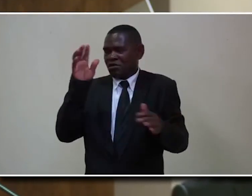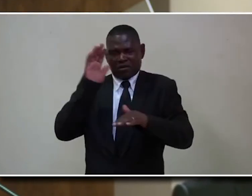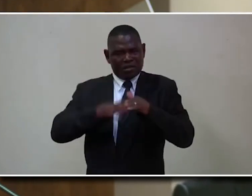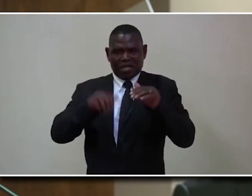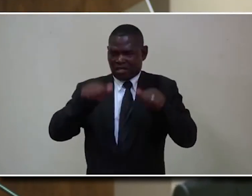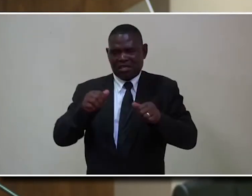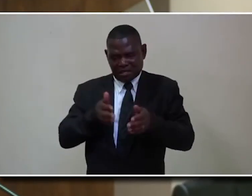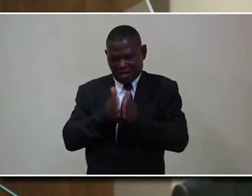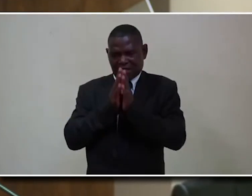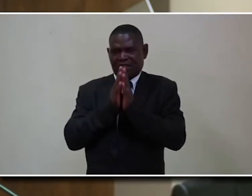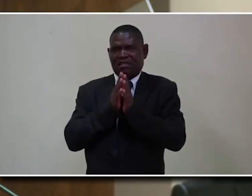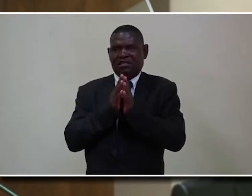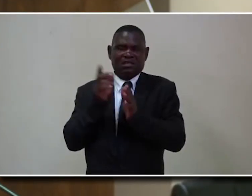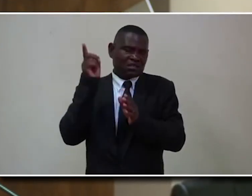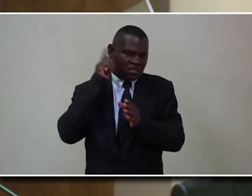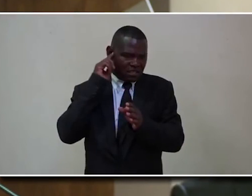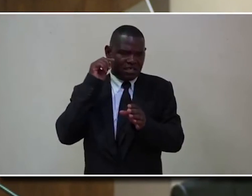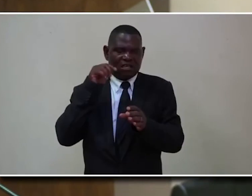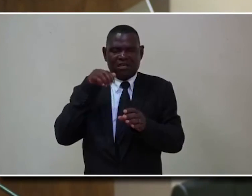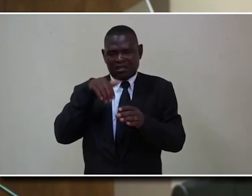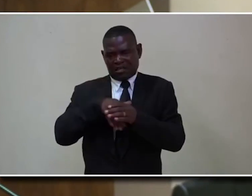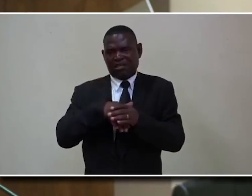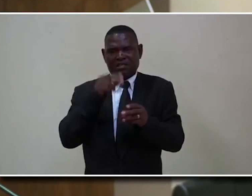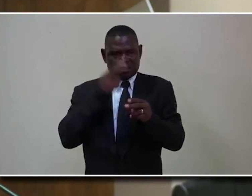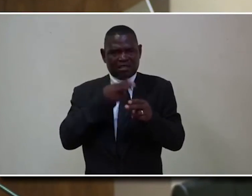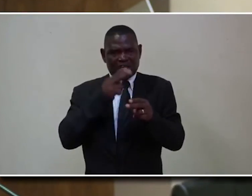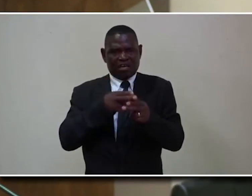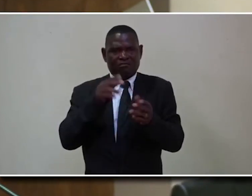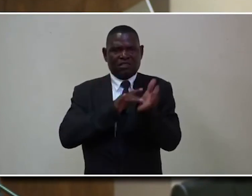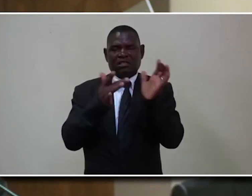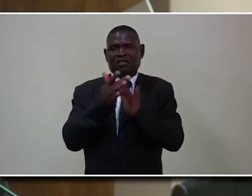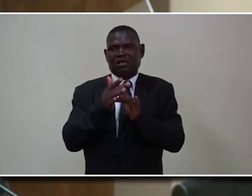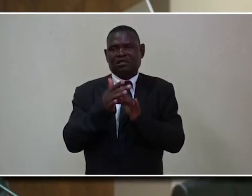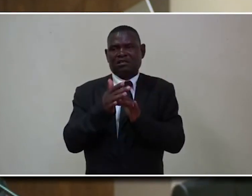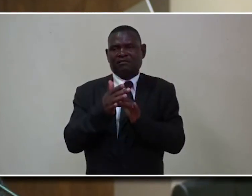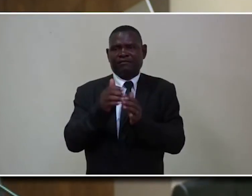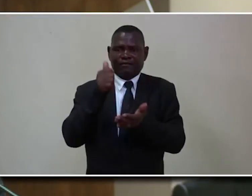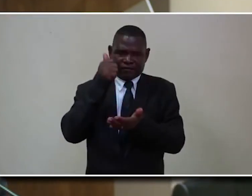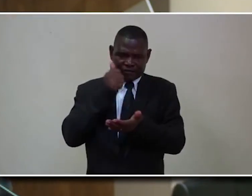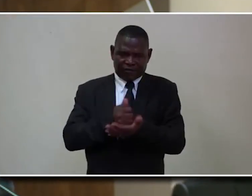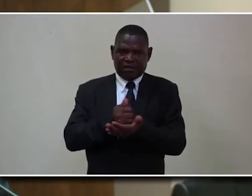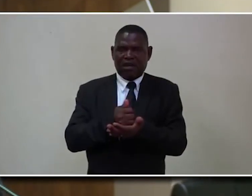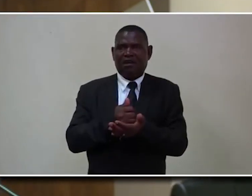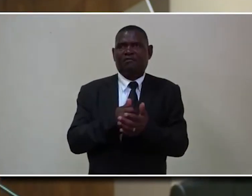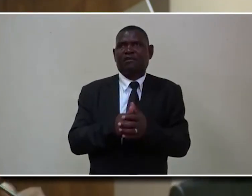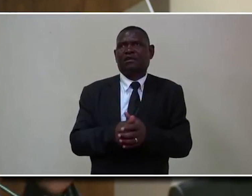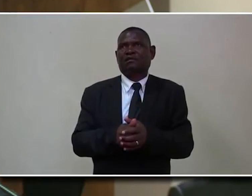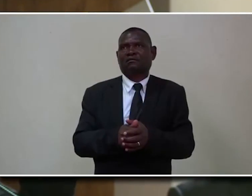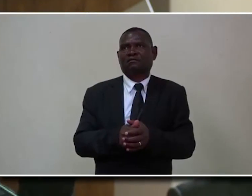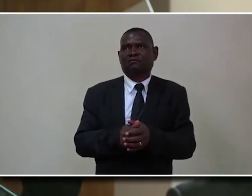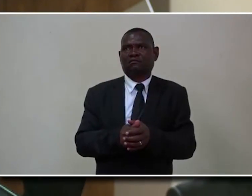Tipatseni kuposa zomwe tingapempe. Hear us, we ask in Jesus' name. Timverereni tipempa mudzina la Yesu. Amen.